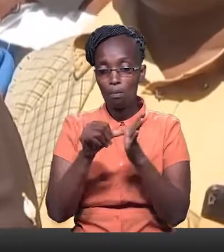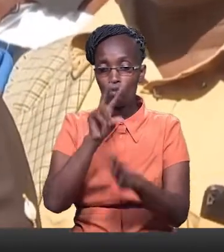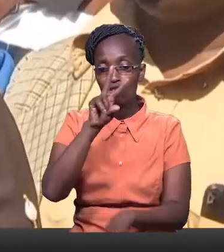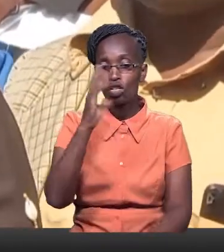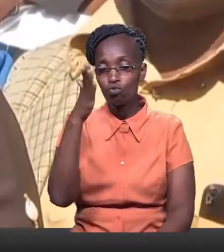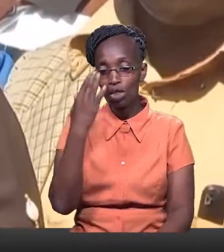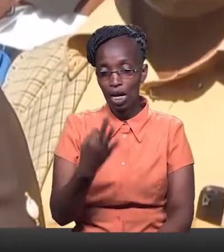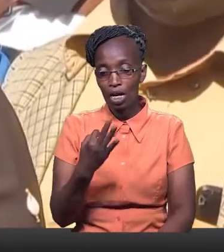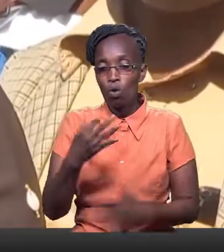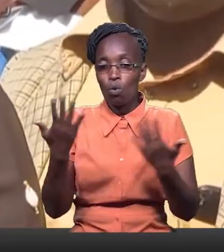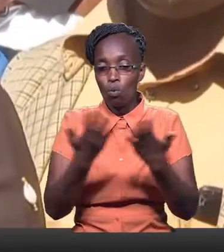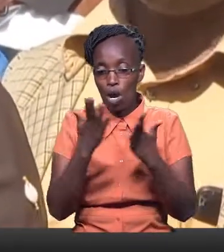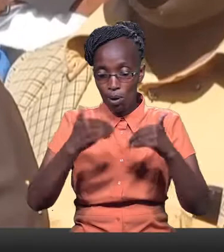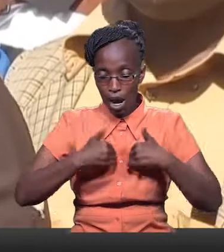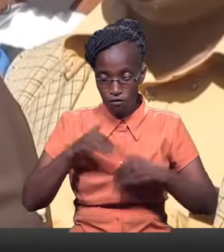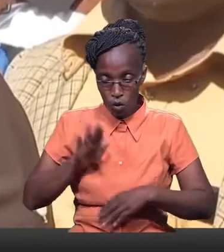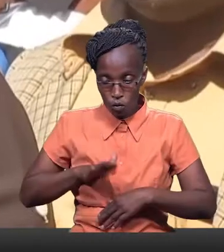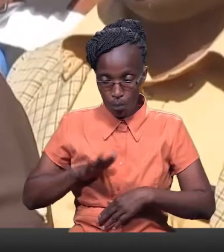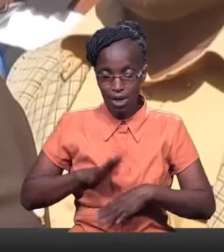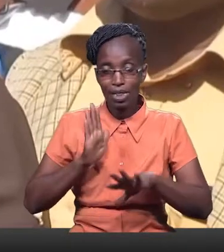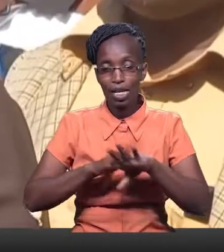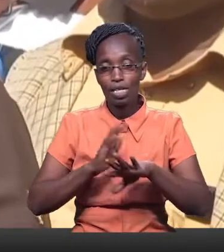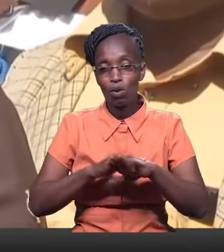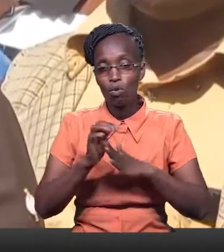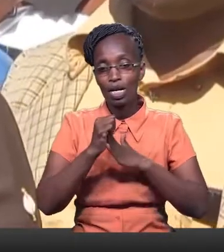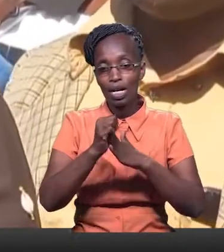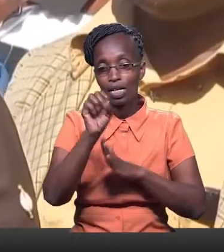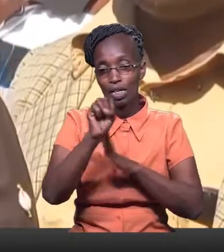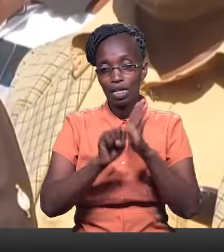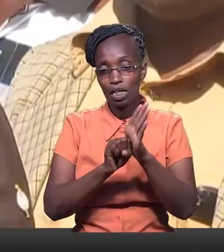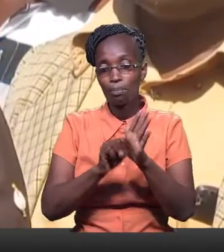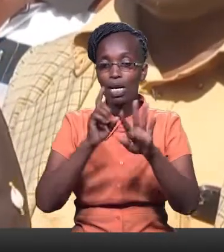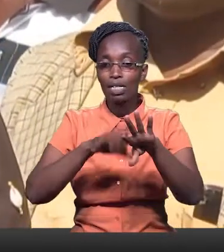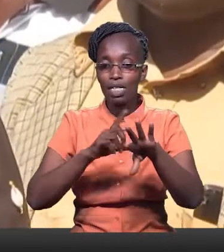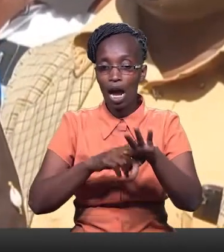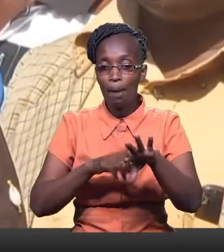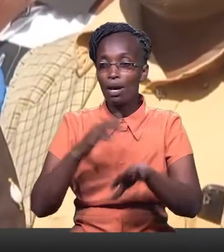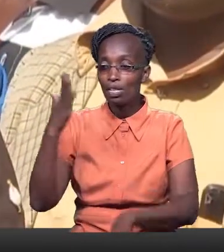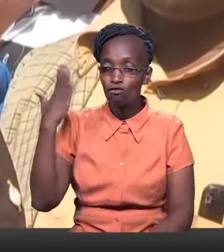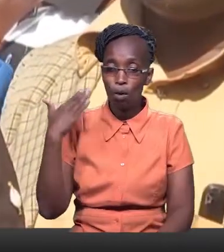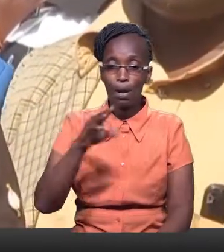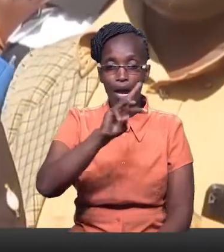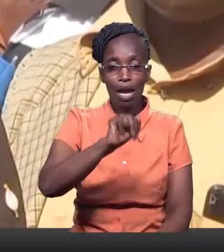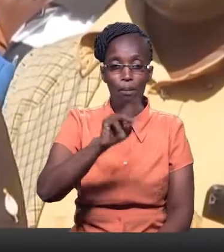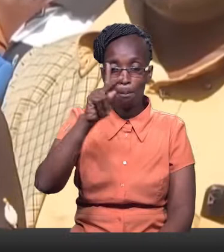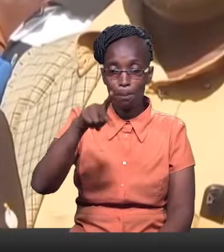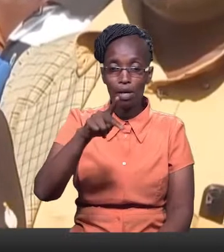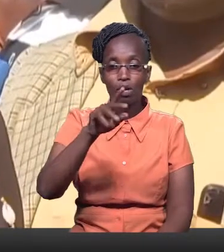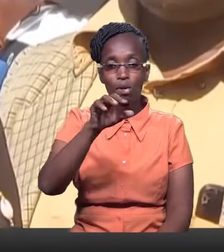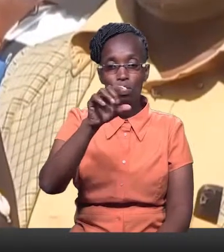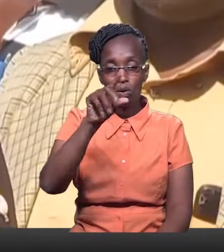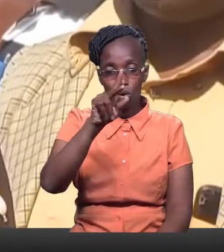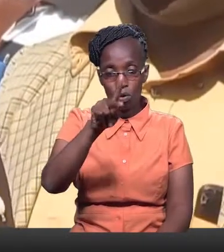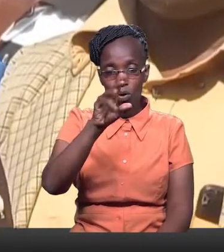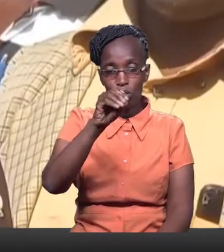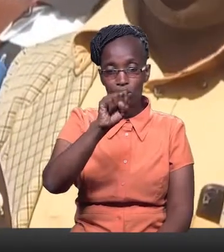attest to it, because when the former MP, Dr. Sally Kosgei, was in power, I think everybody here and everybody to date remembers what